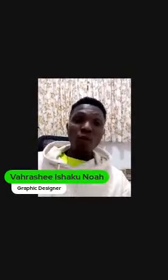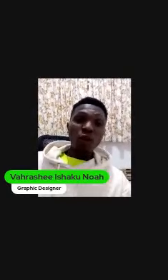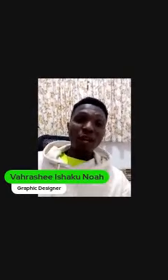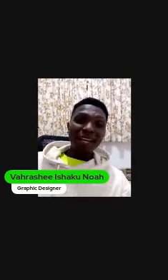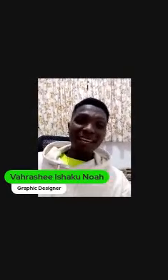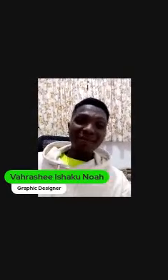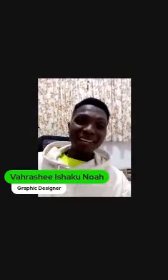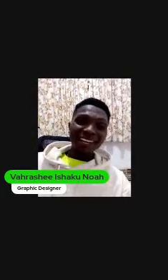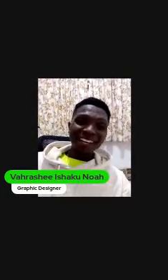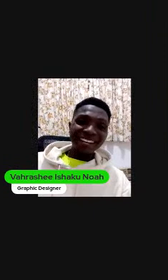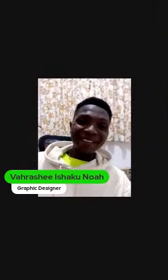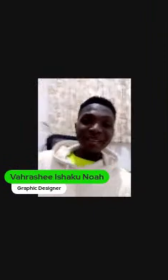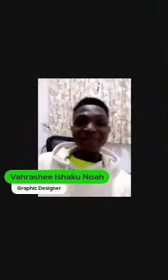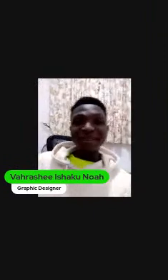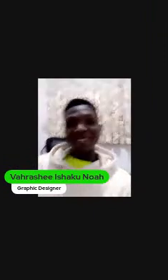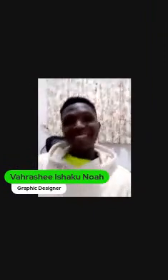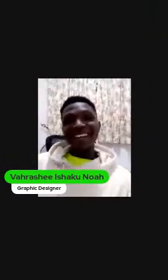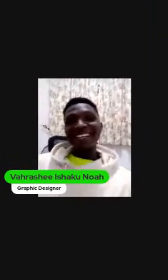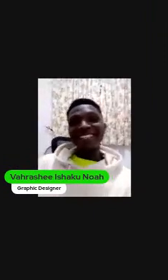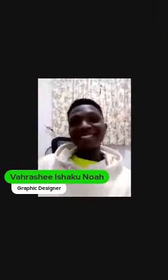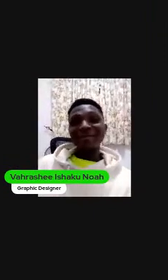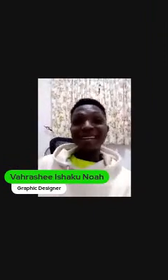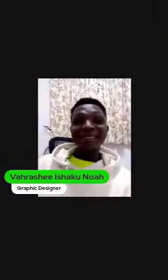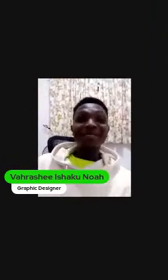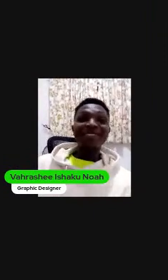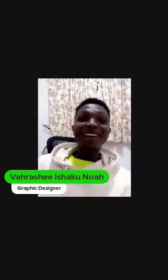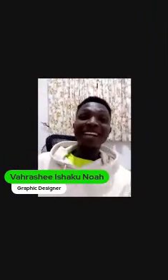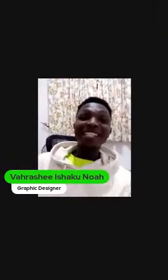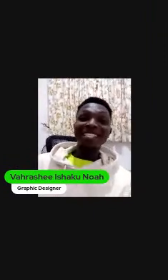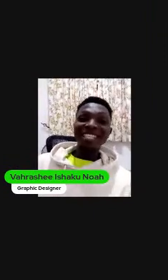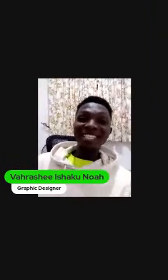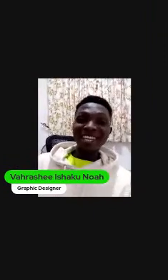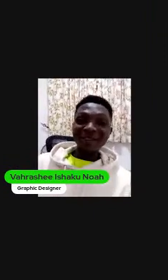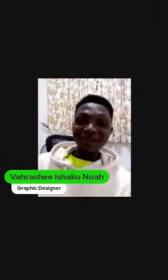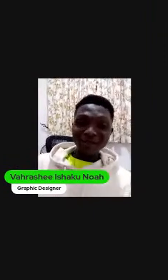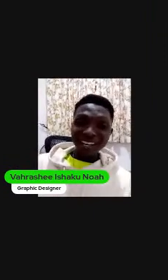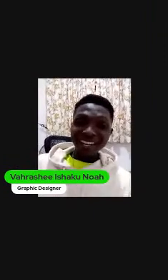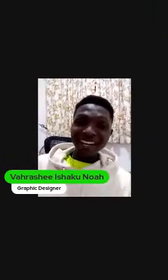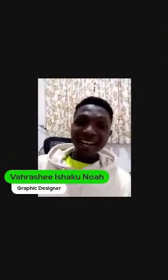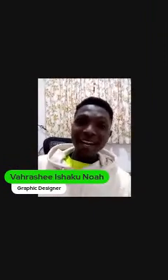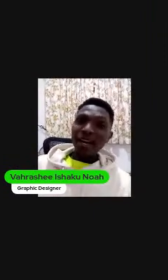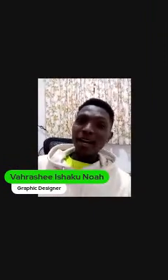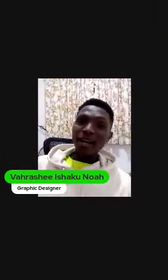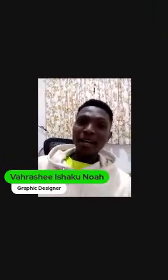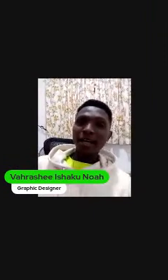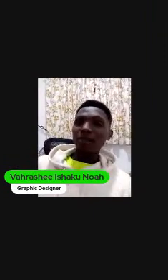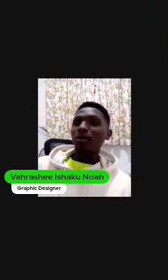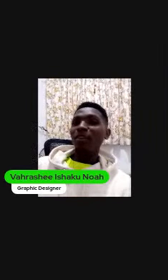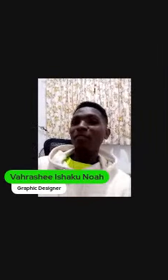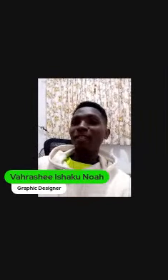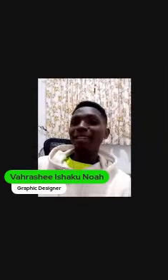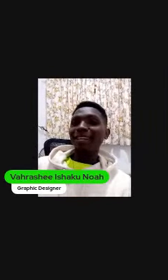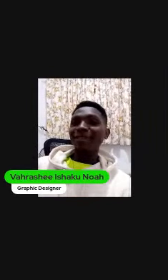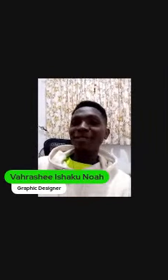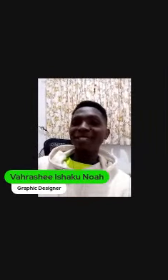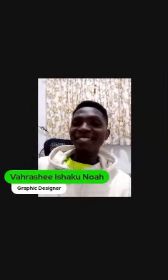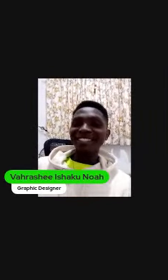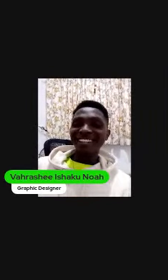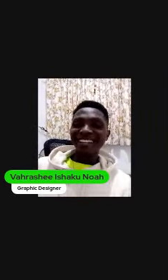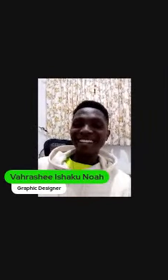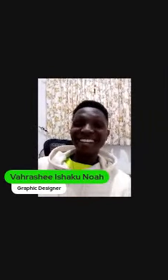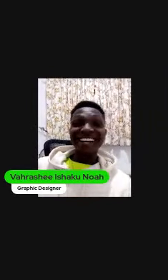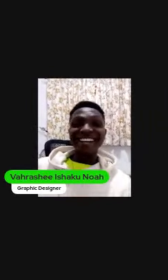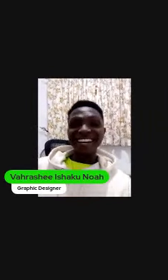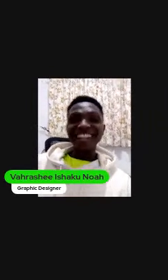but I hope you all can hear me clearly. Welcome back to class. My name is Barash Ishakunua, and I'm your graphic design